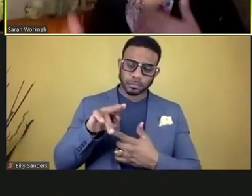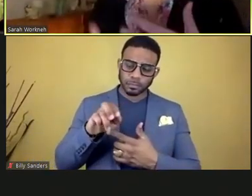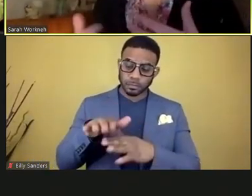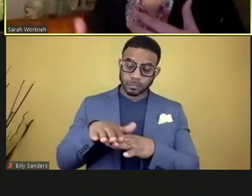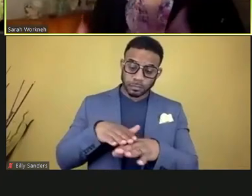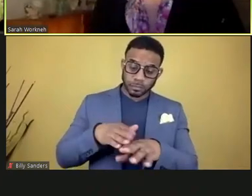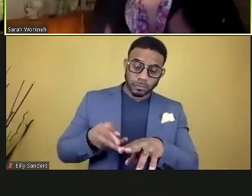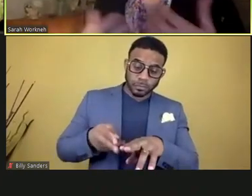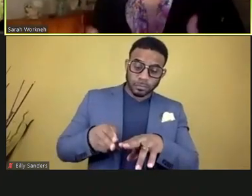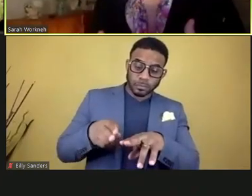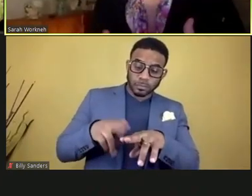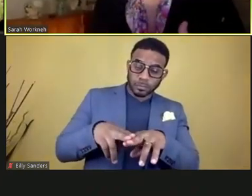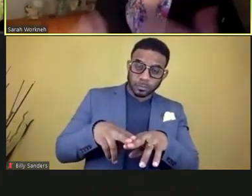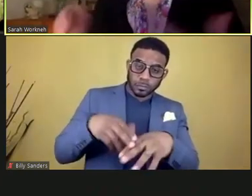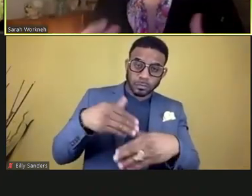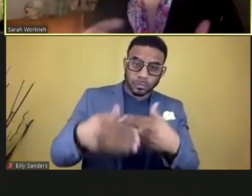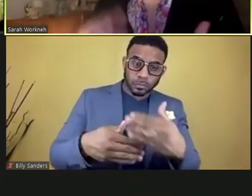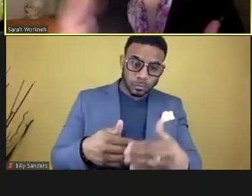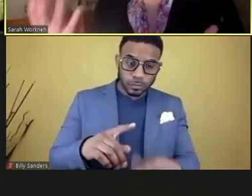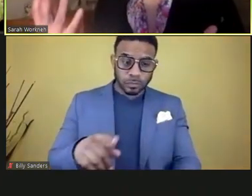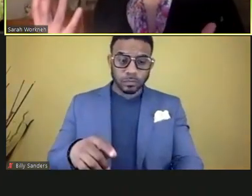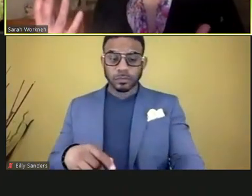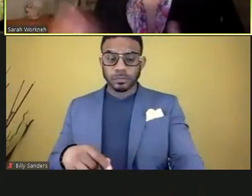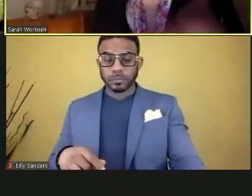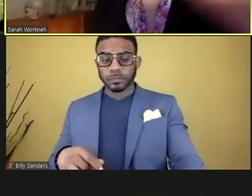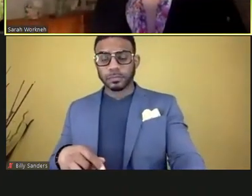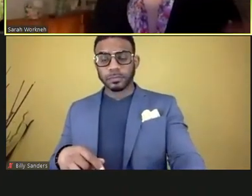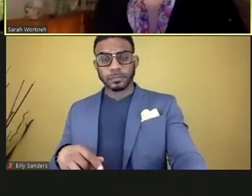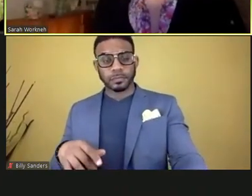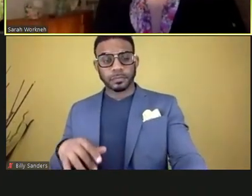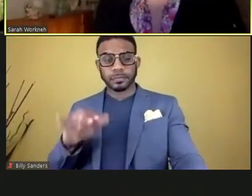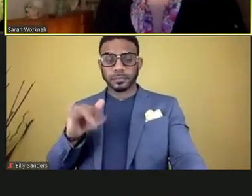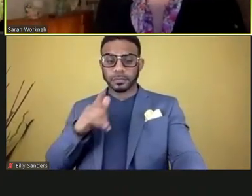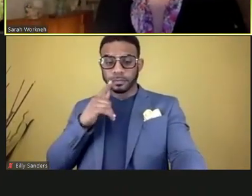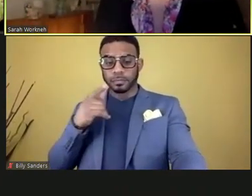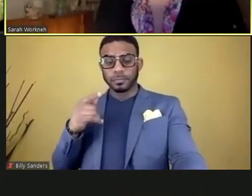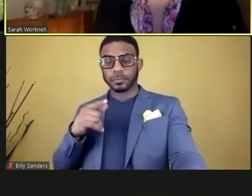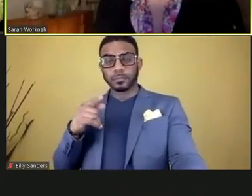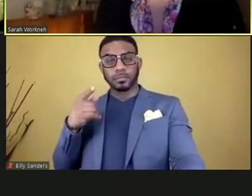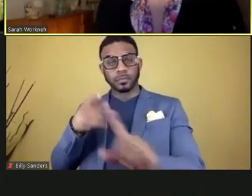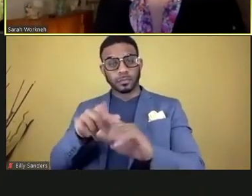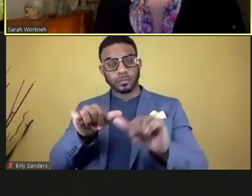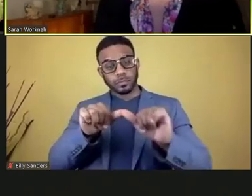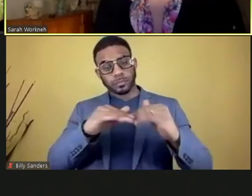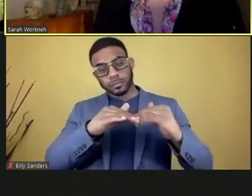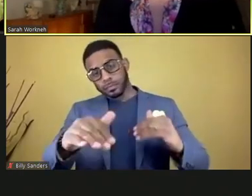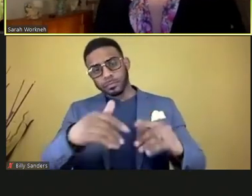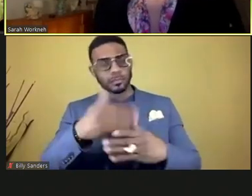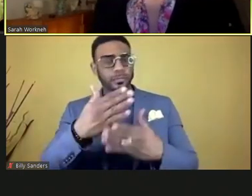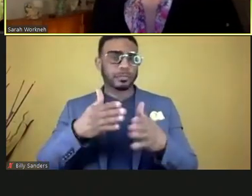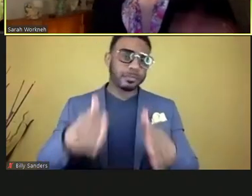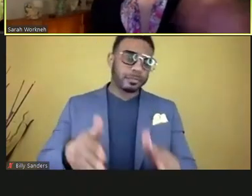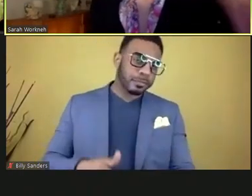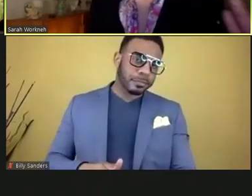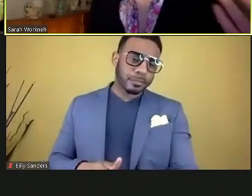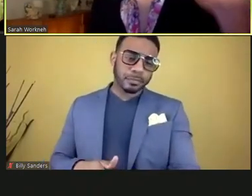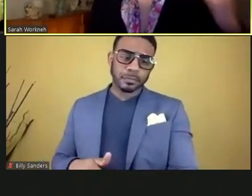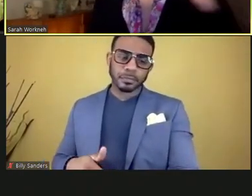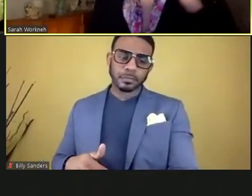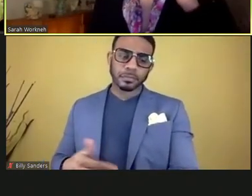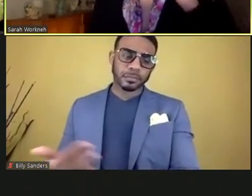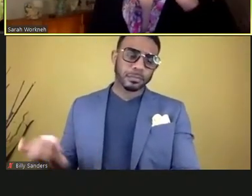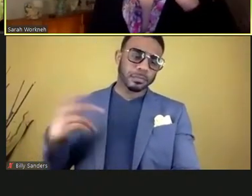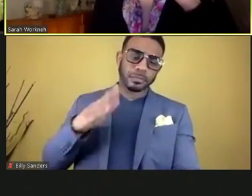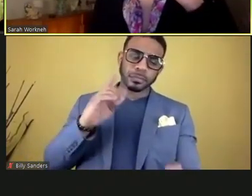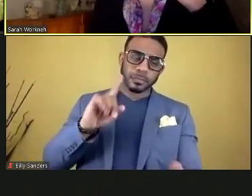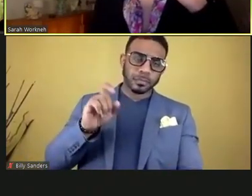incremental process, but that's what's going to point to its sustainability in some way. And just back to the